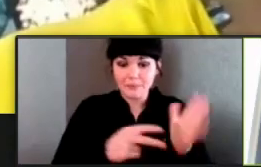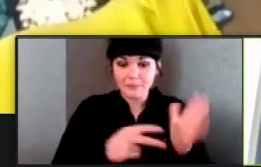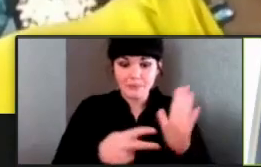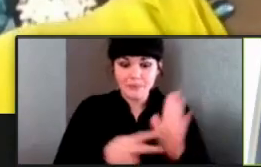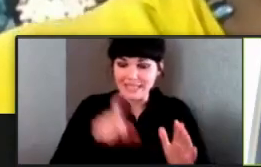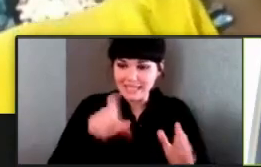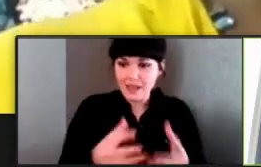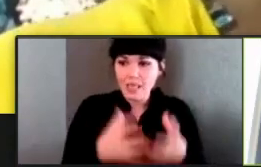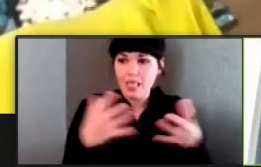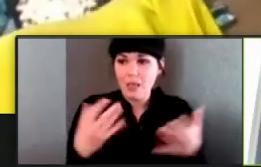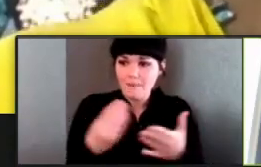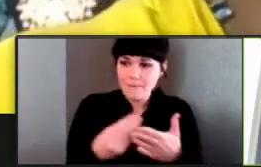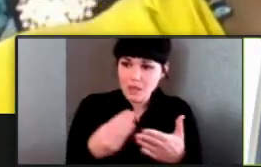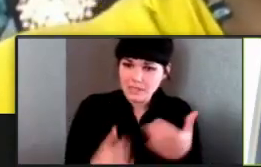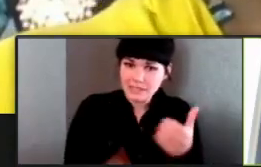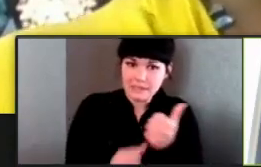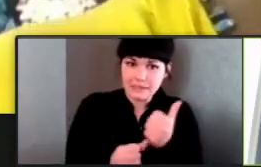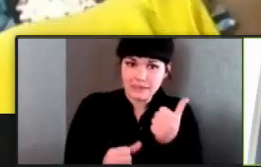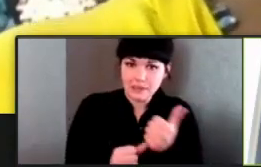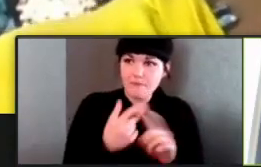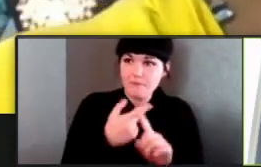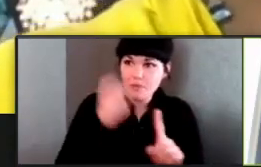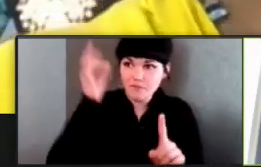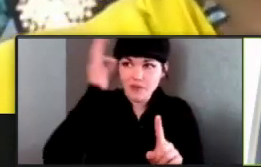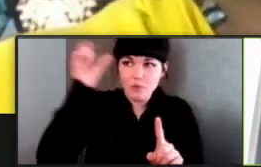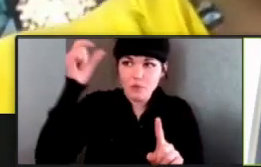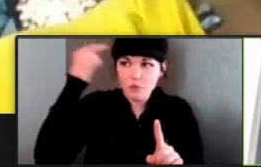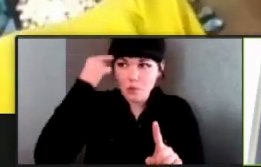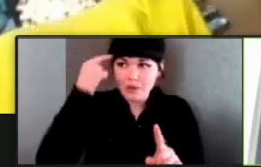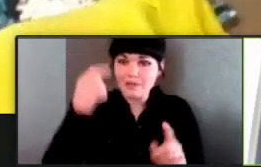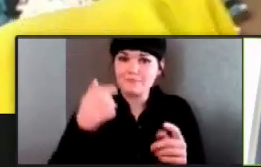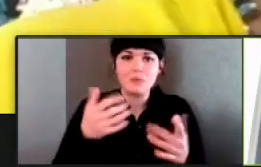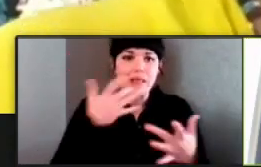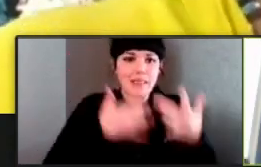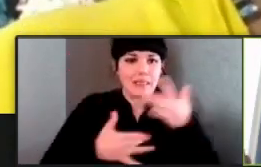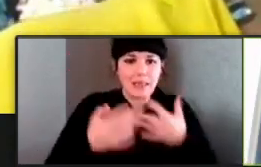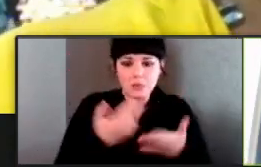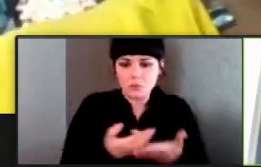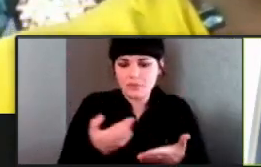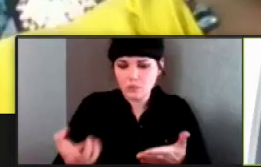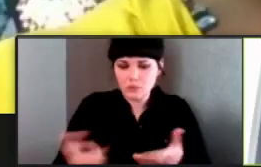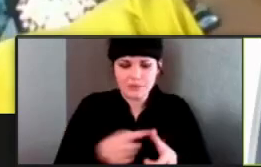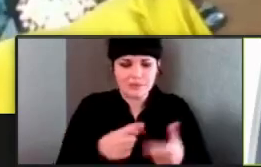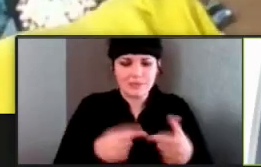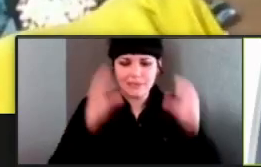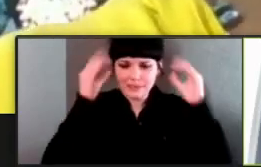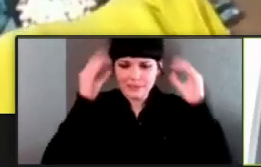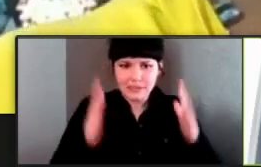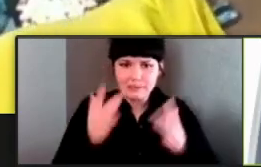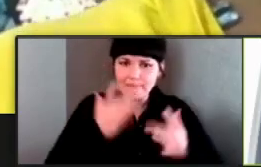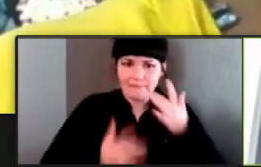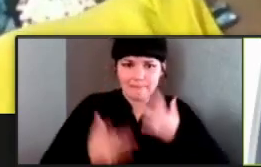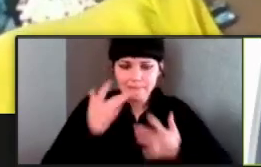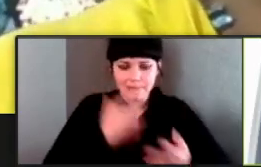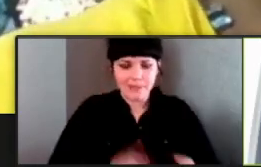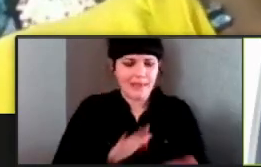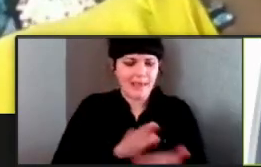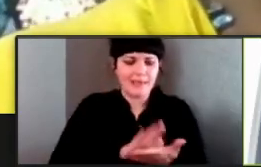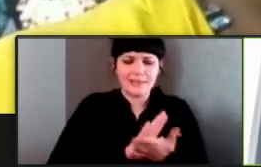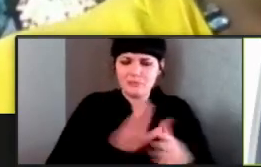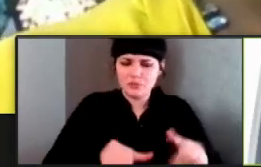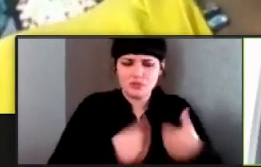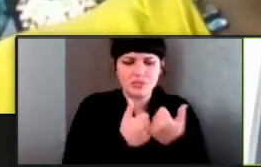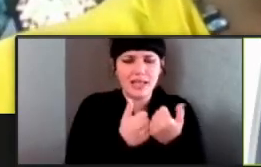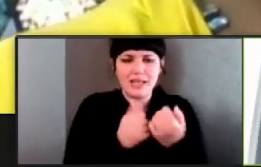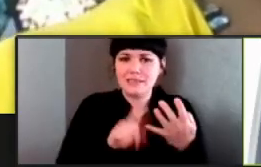us. You know, there's lack of resources. We had teacher shortages, mm-hmm. academic challenges, literacy issues, you name it. It was all